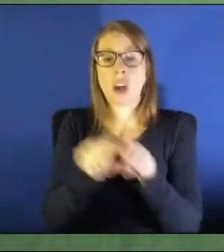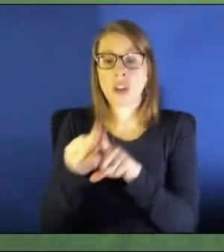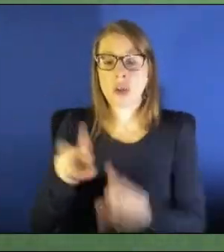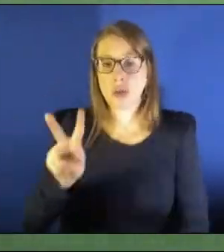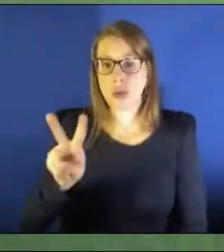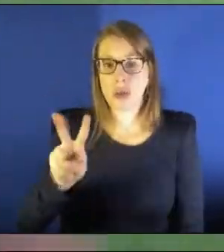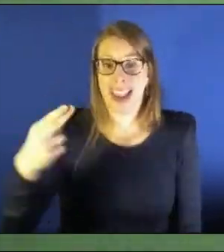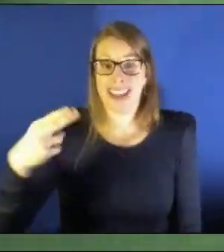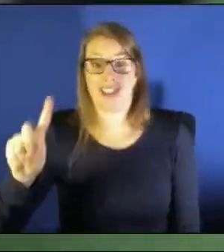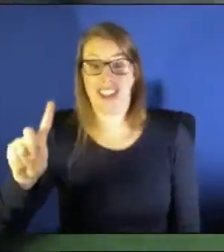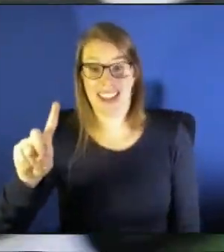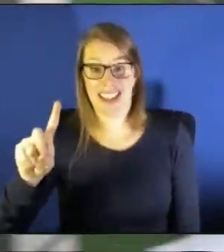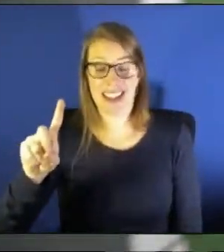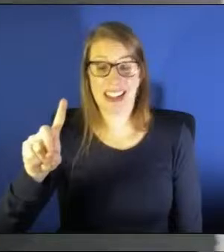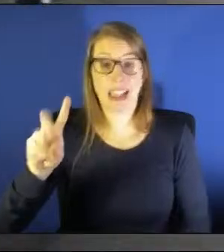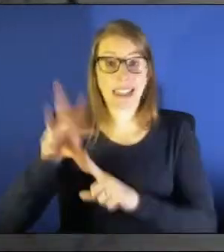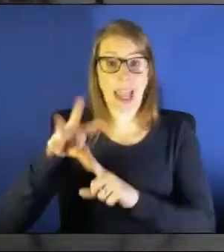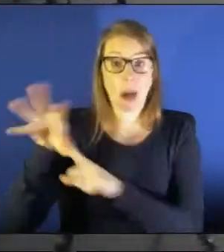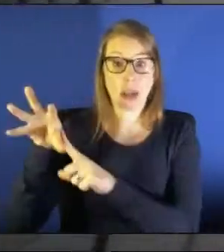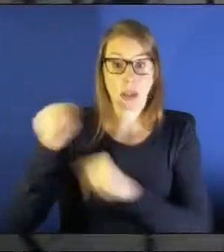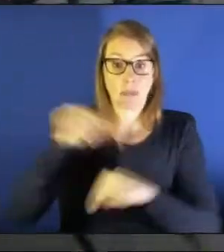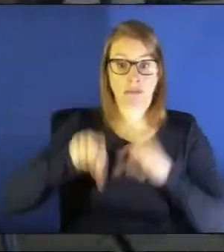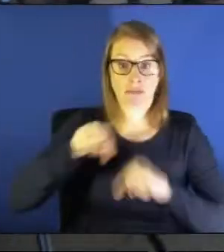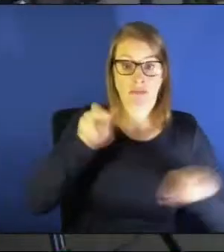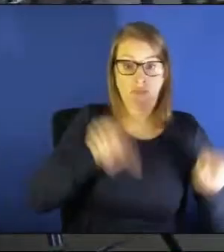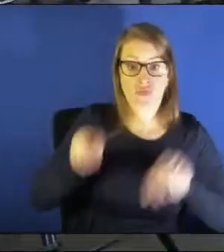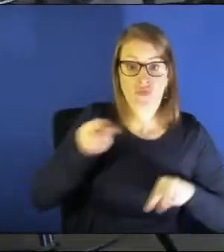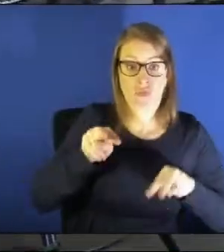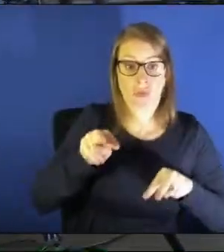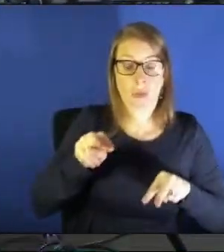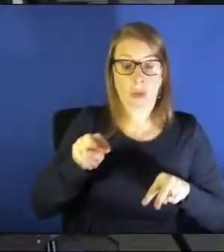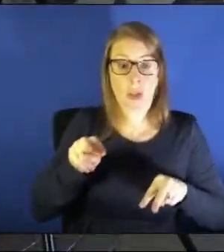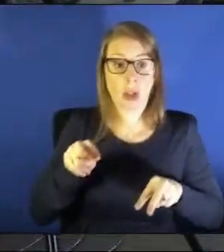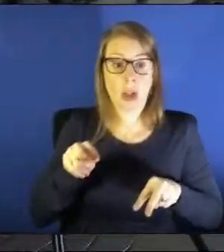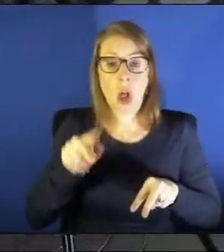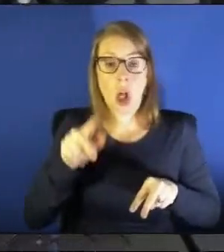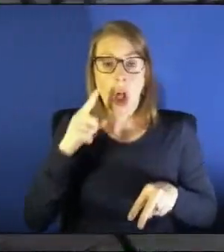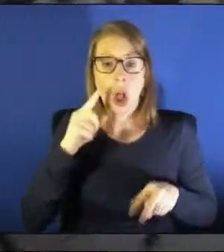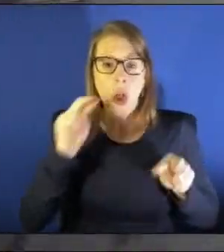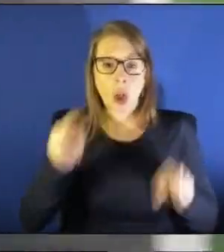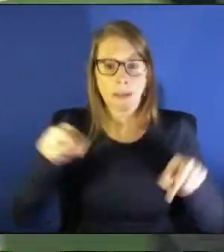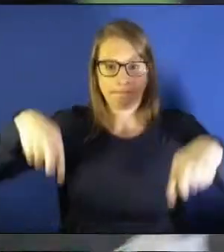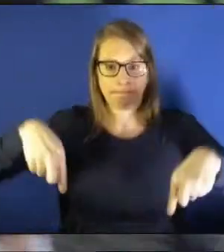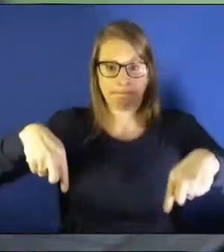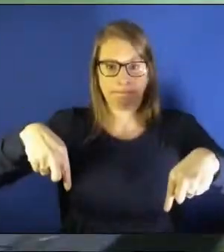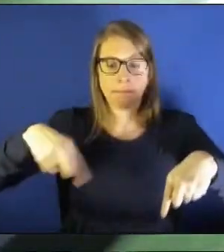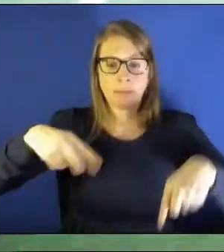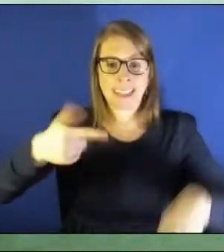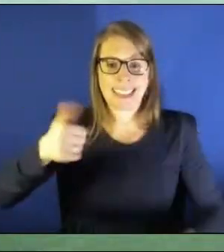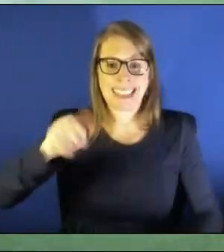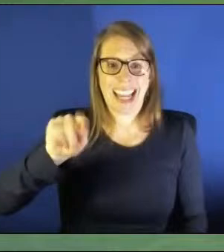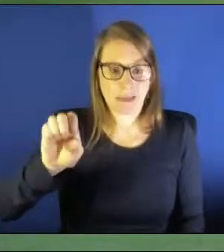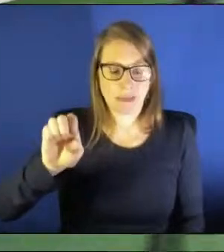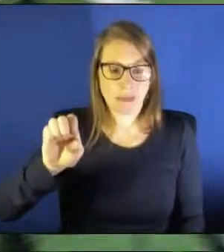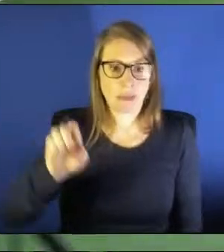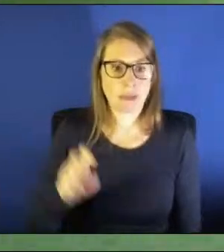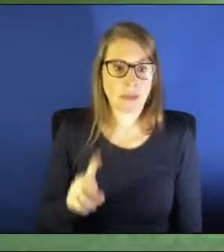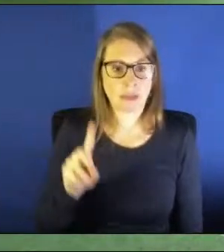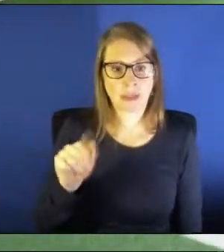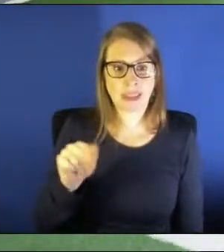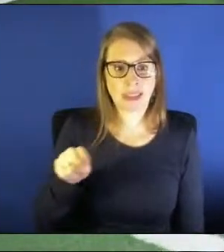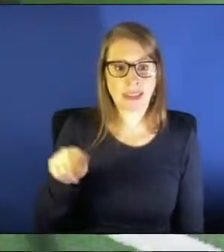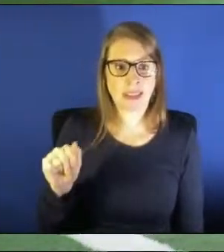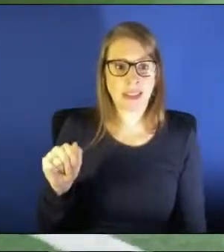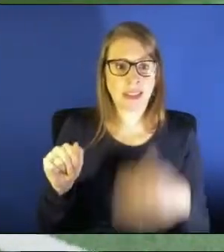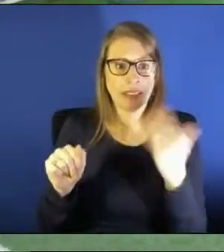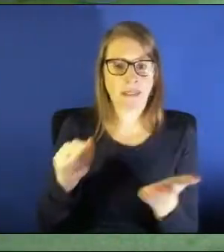and look at later to actually visually look at your gait. Now, physical therapist Dana, you're over there. Dana, what are you looking for